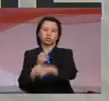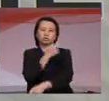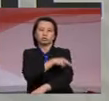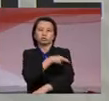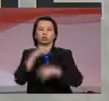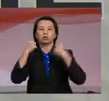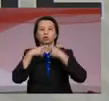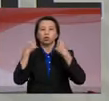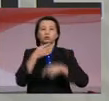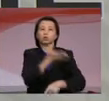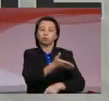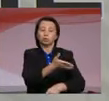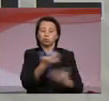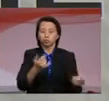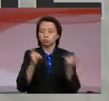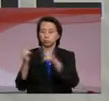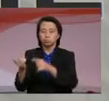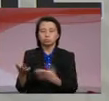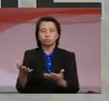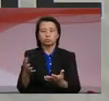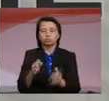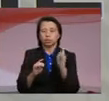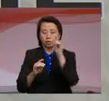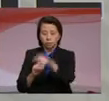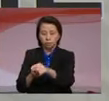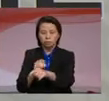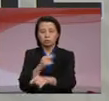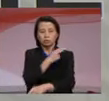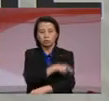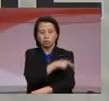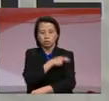the patient was brought to the hospital and